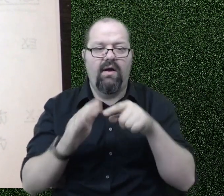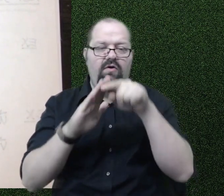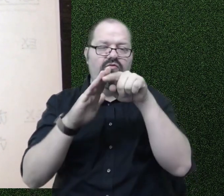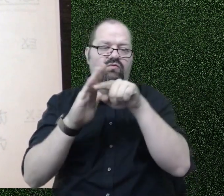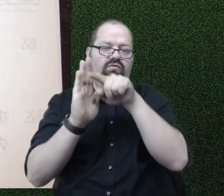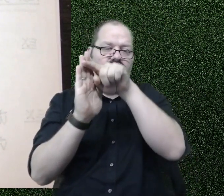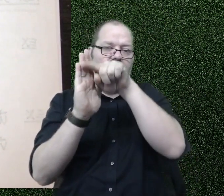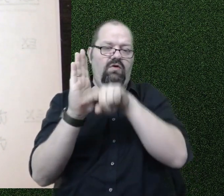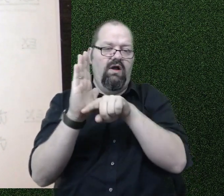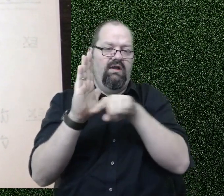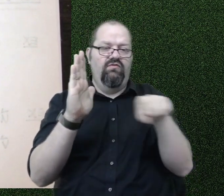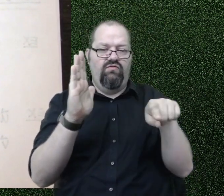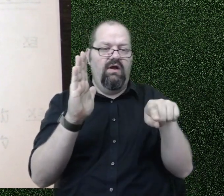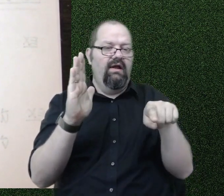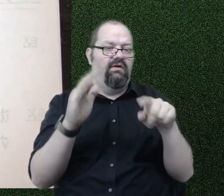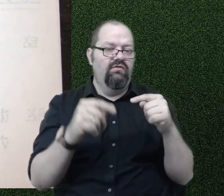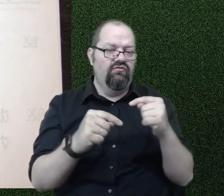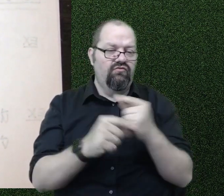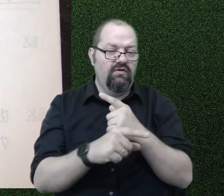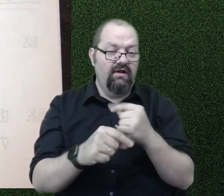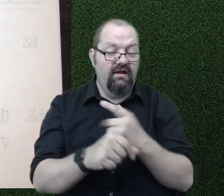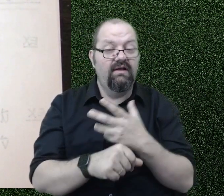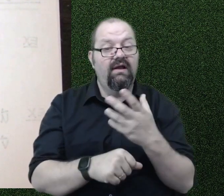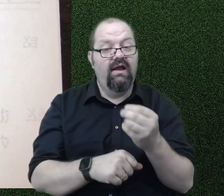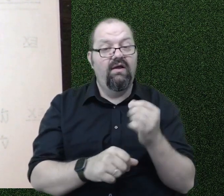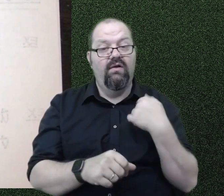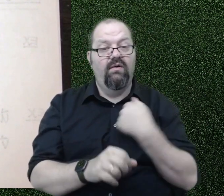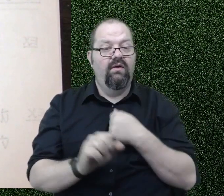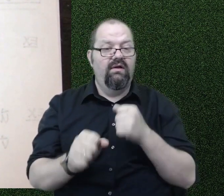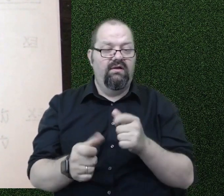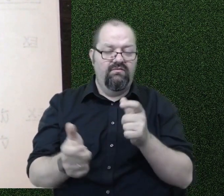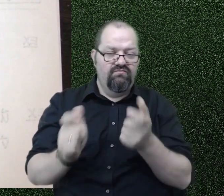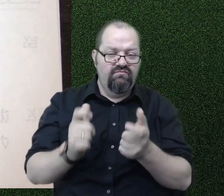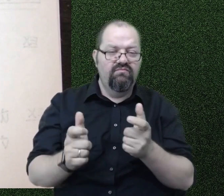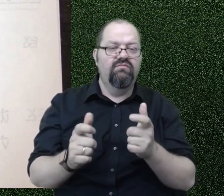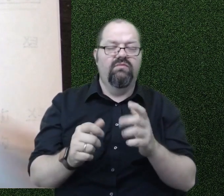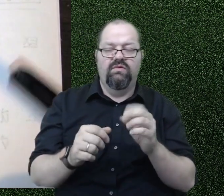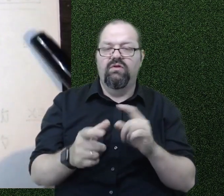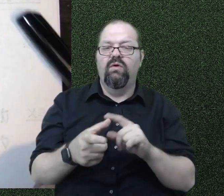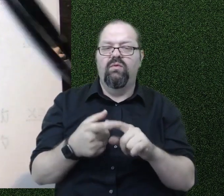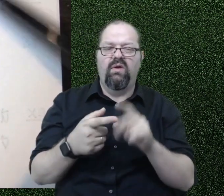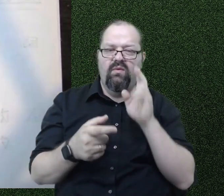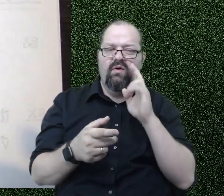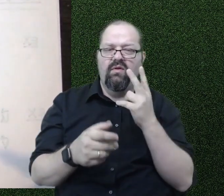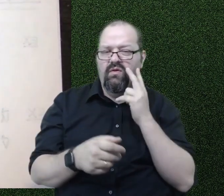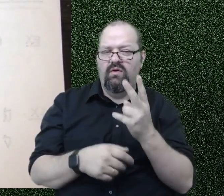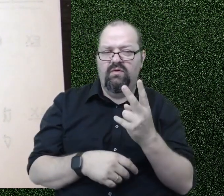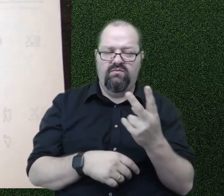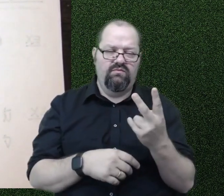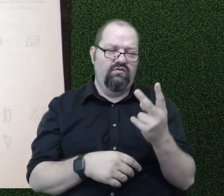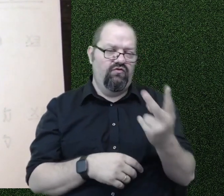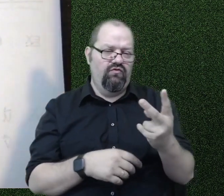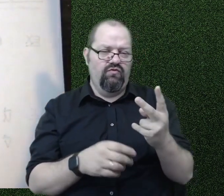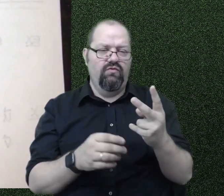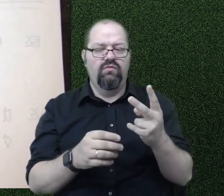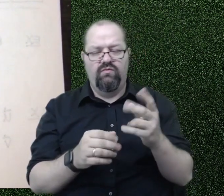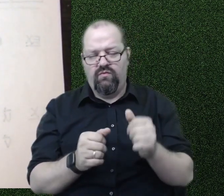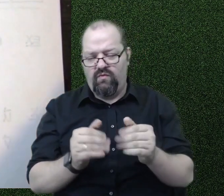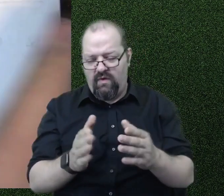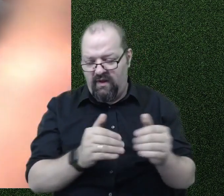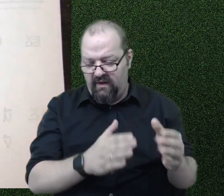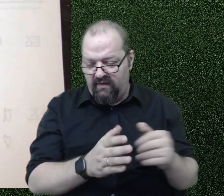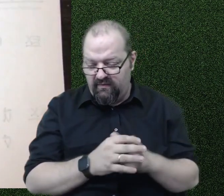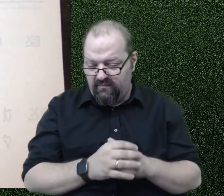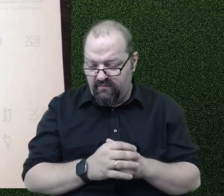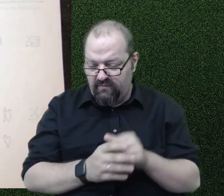this as rescaling a vector that's on the unit circle. So we're going to look at it both ways. First, let's derive it using right